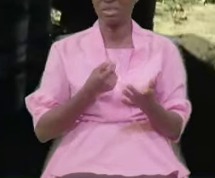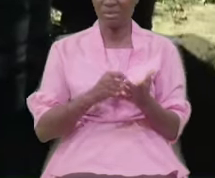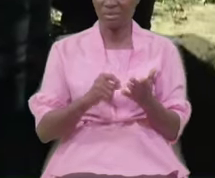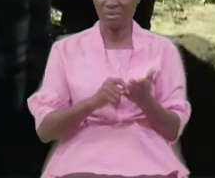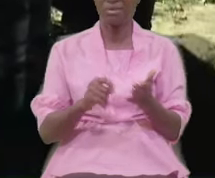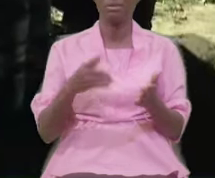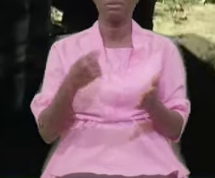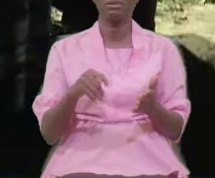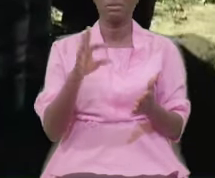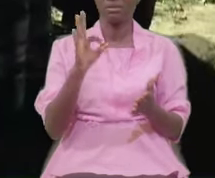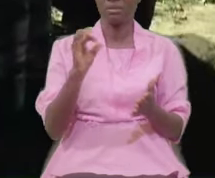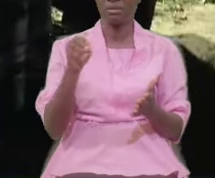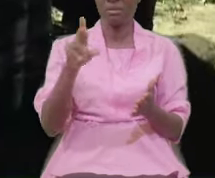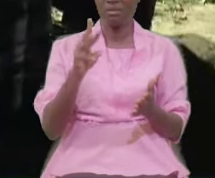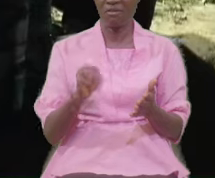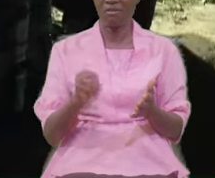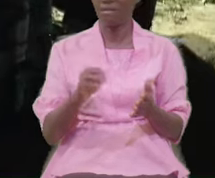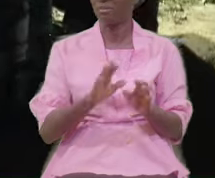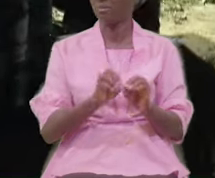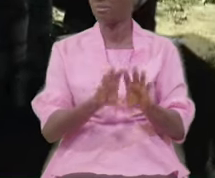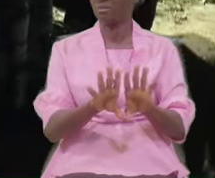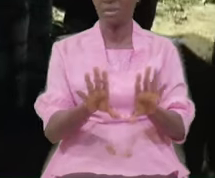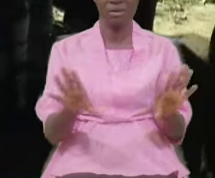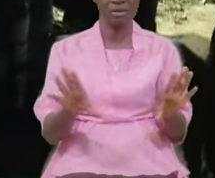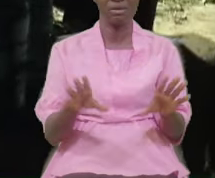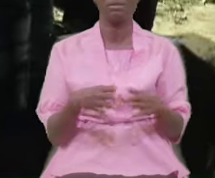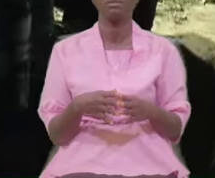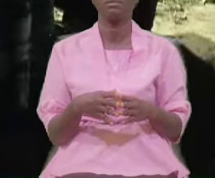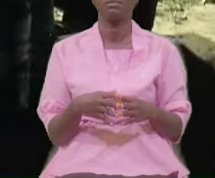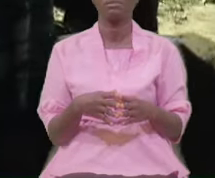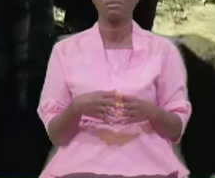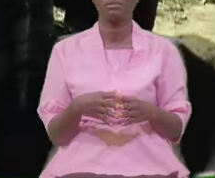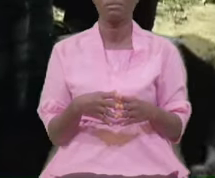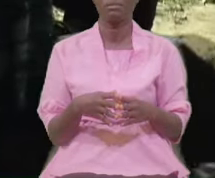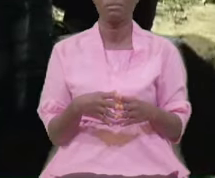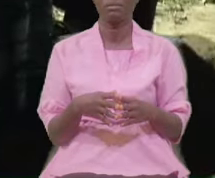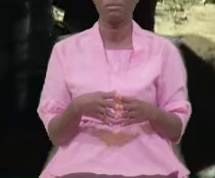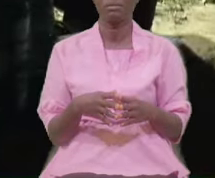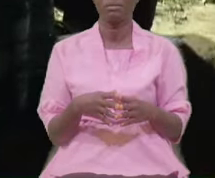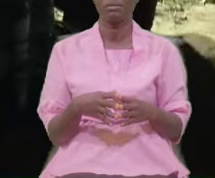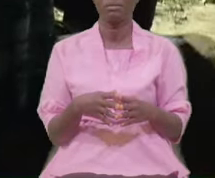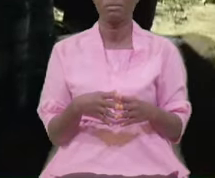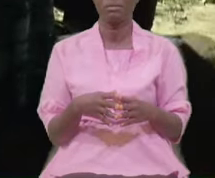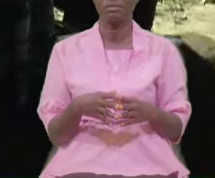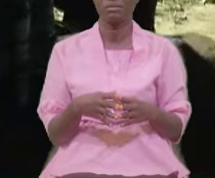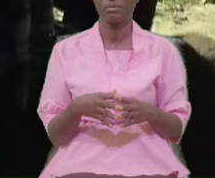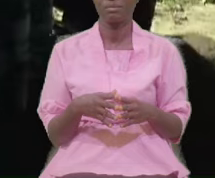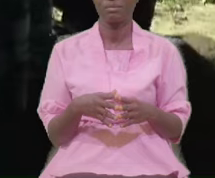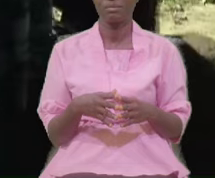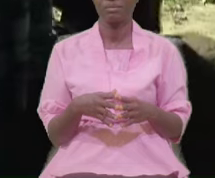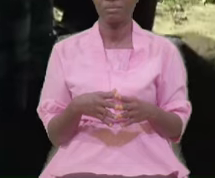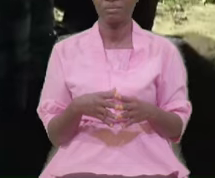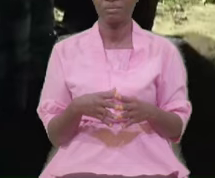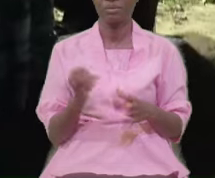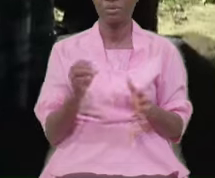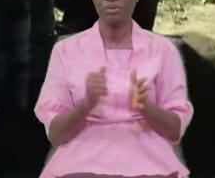letters very clearly so we can make use of the contact and the number